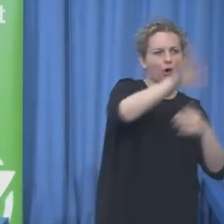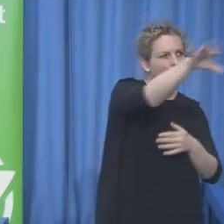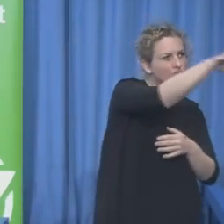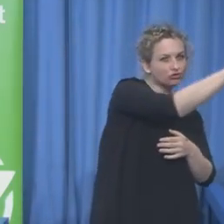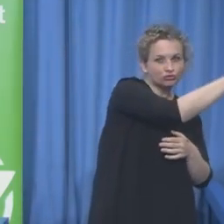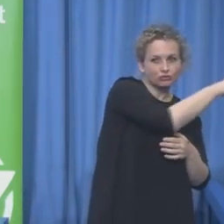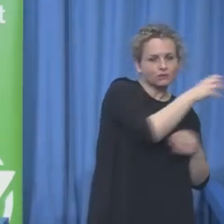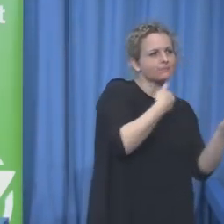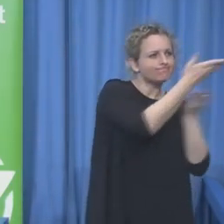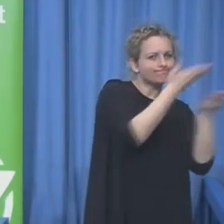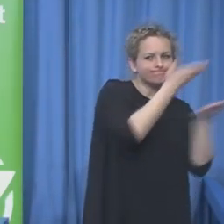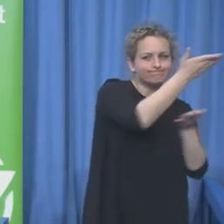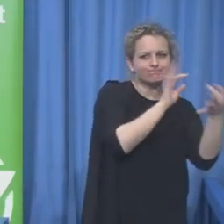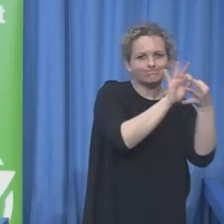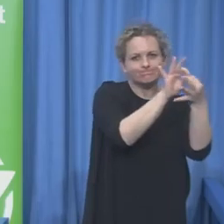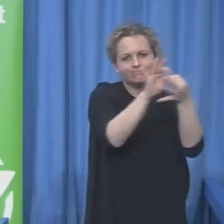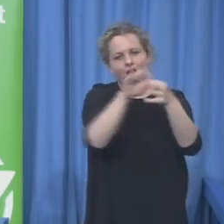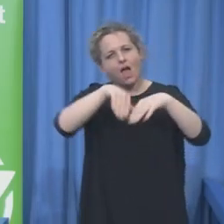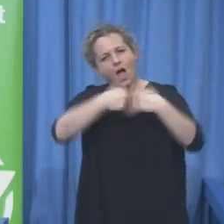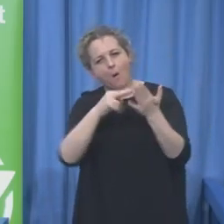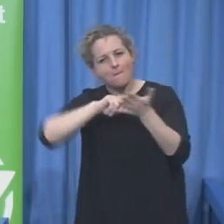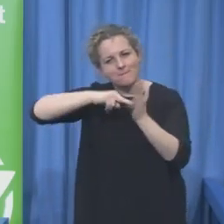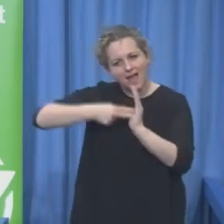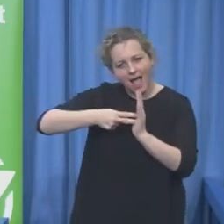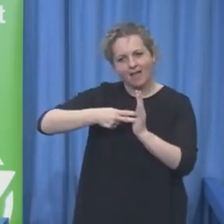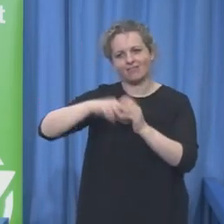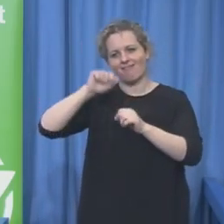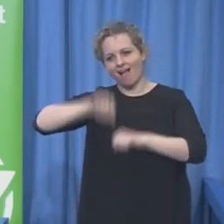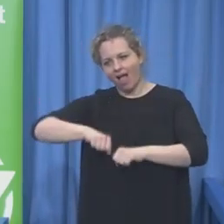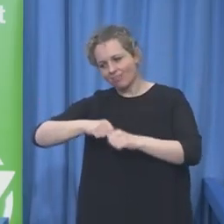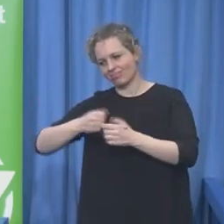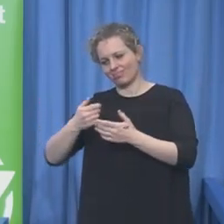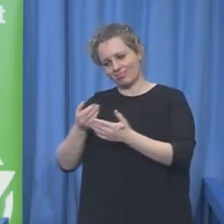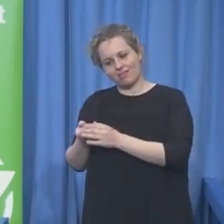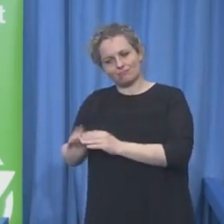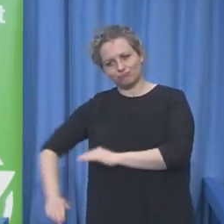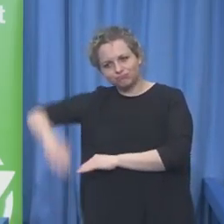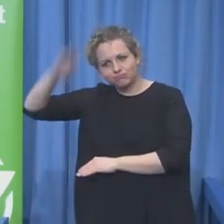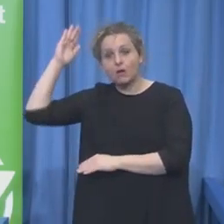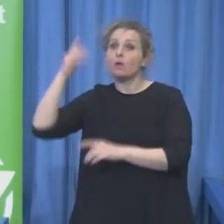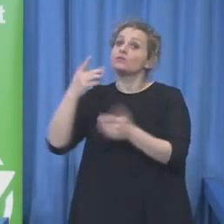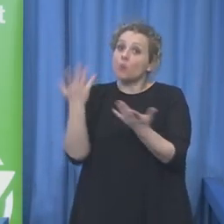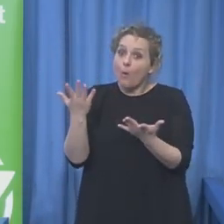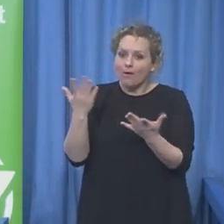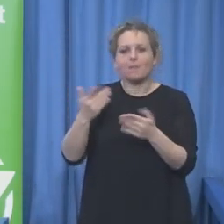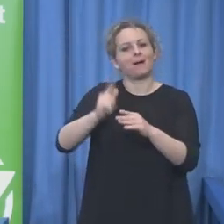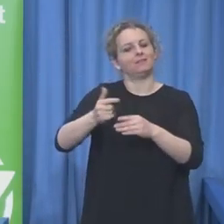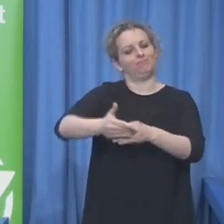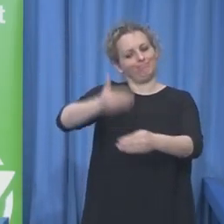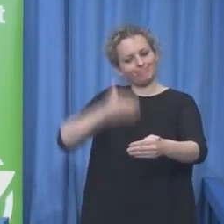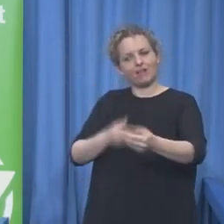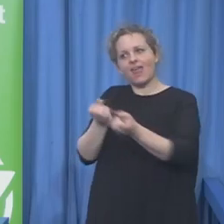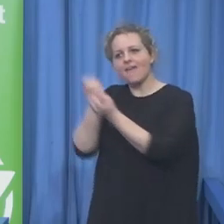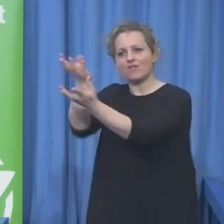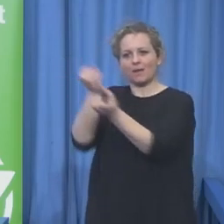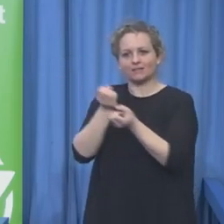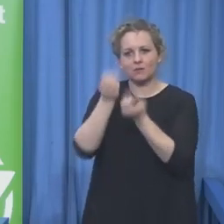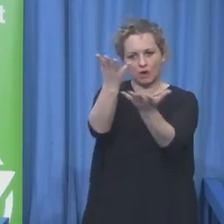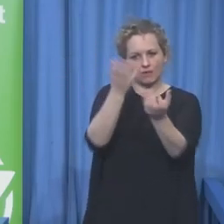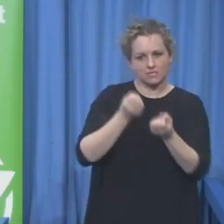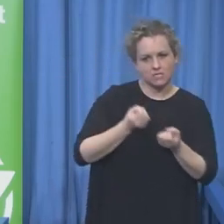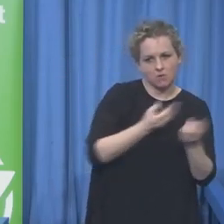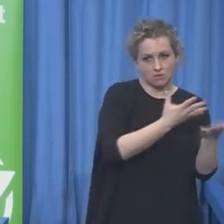exciting transition, and we're trying to help manage that what can feel like a cliff on graduation from high school when students don't know